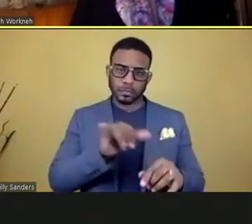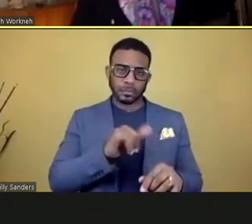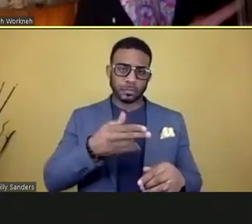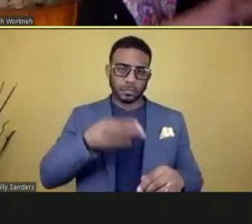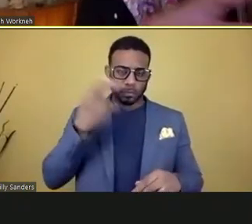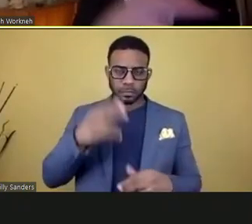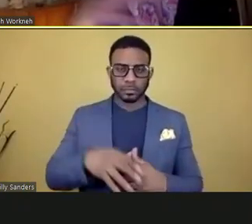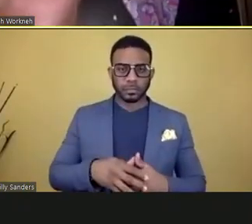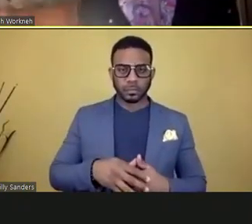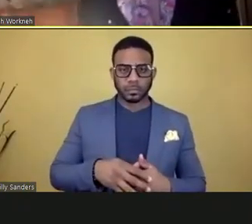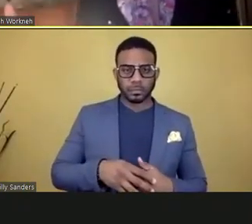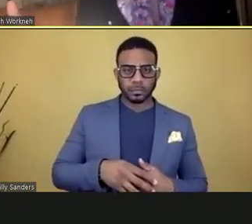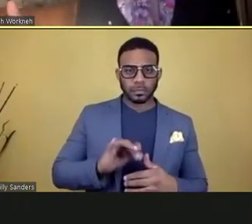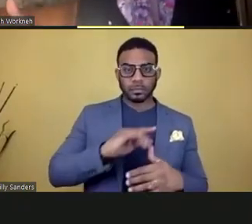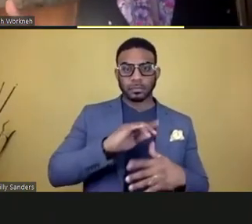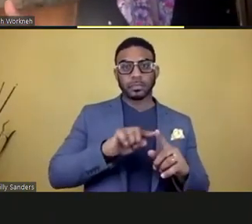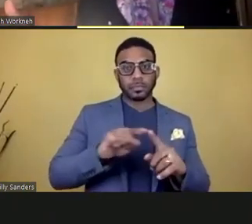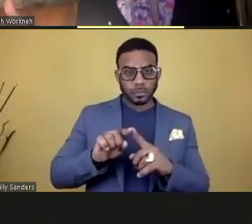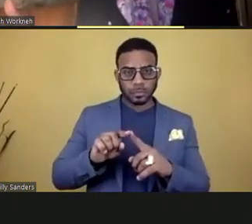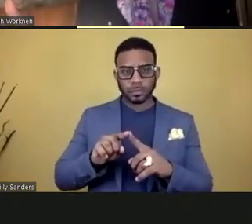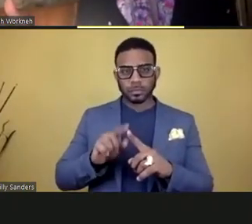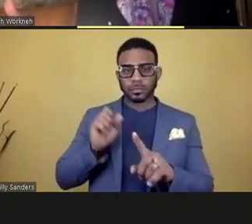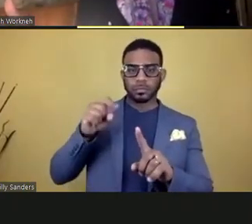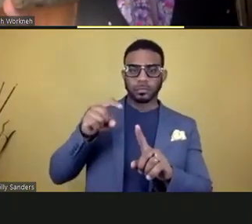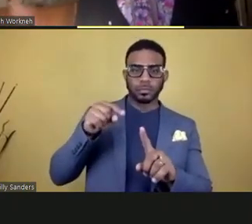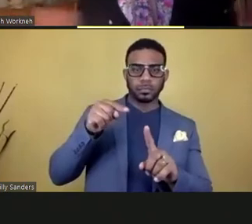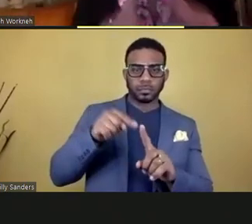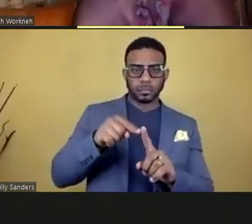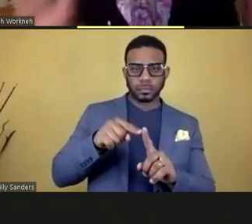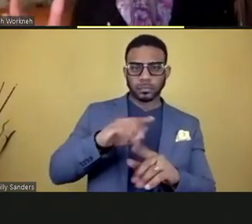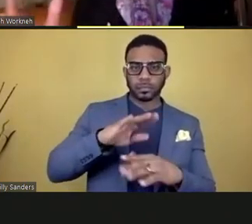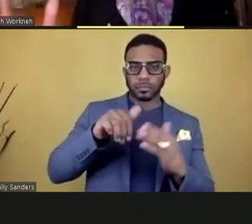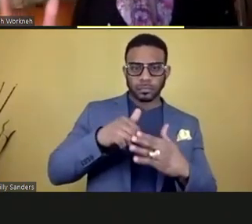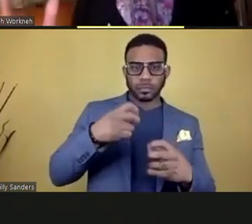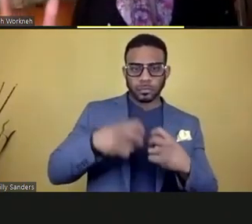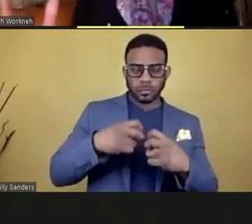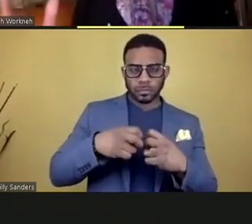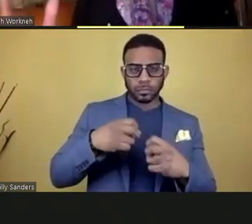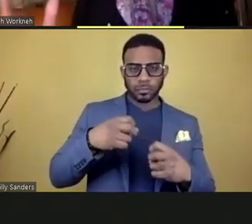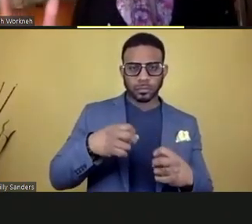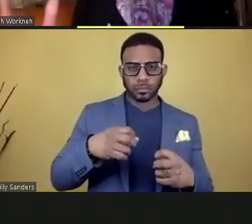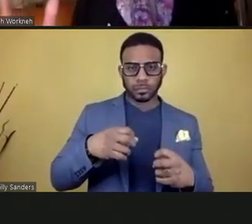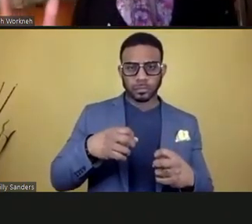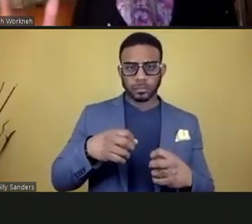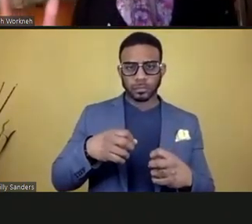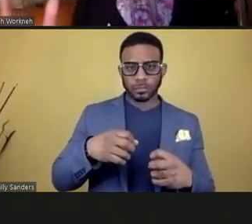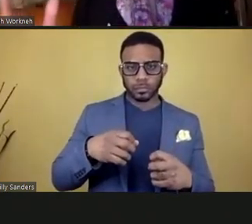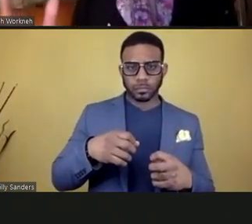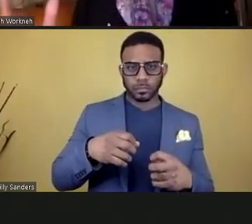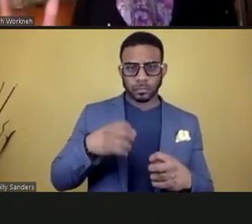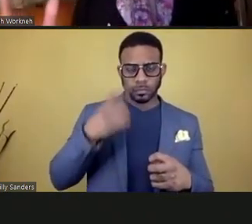history that have also contributed to all of the problems for